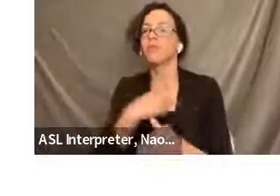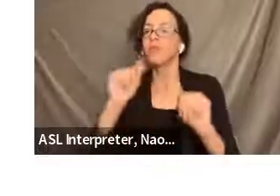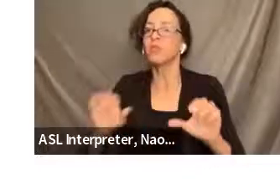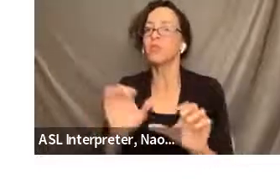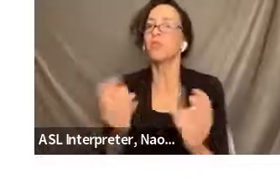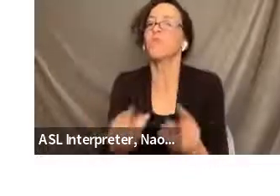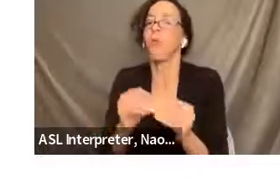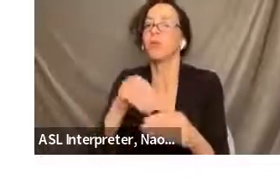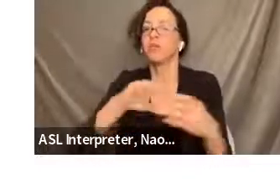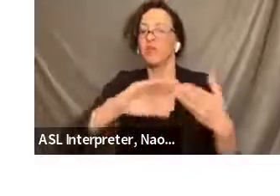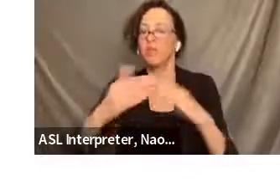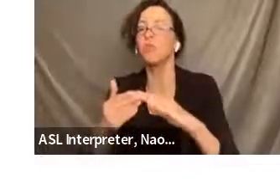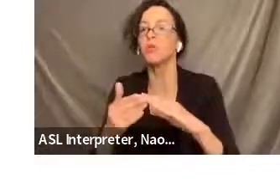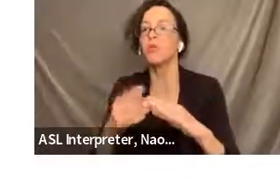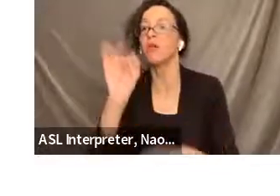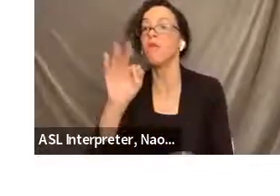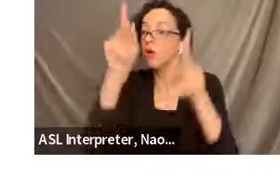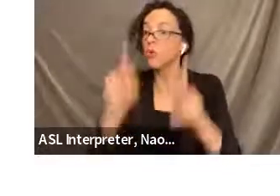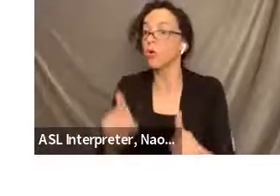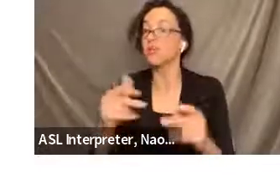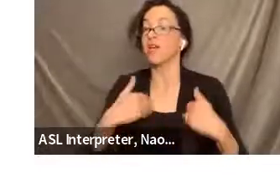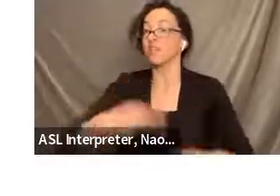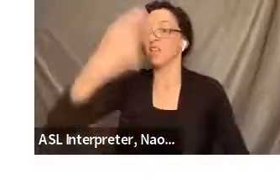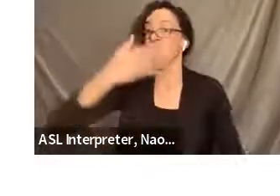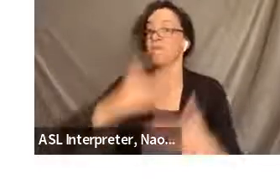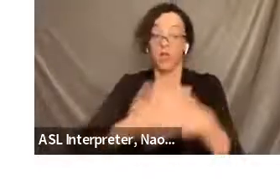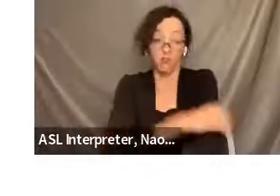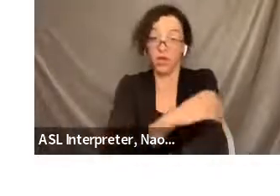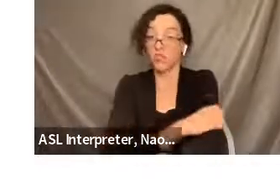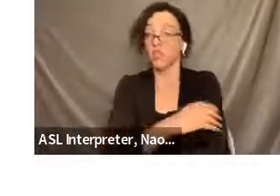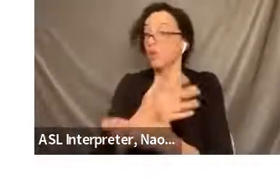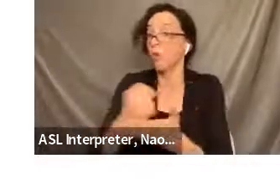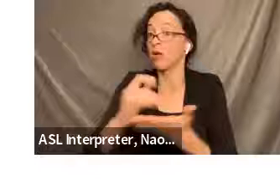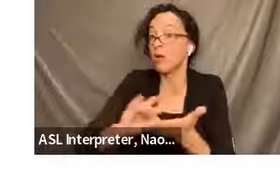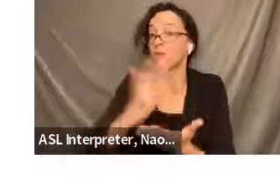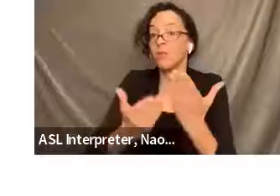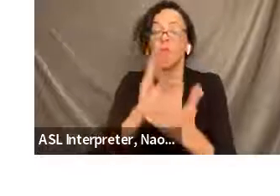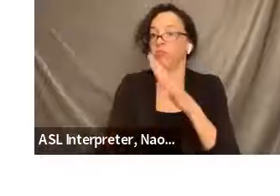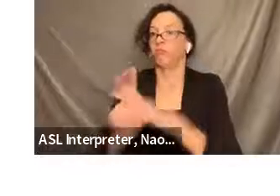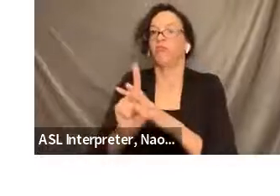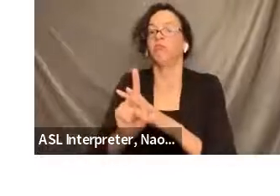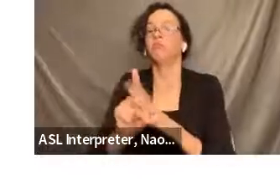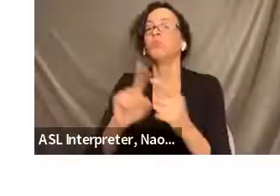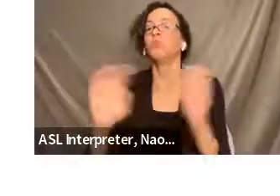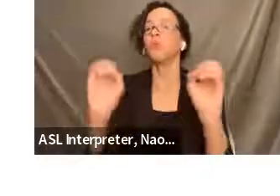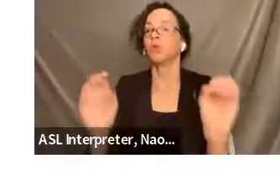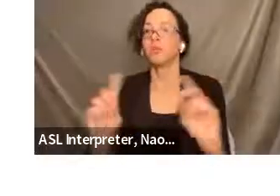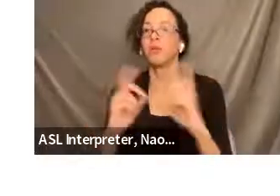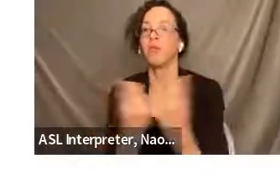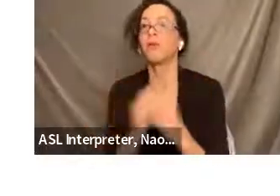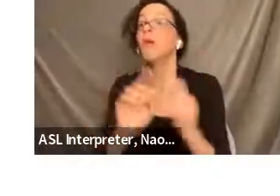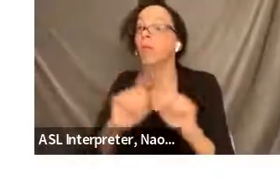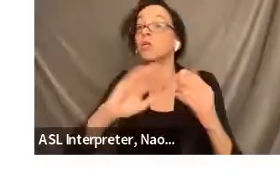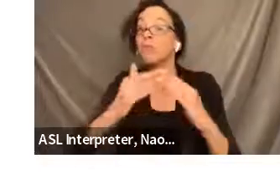and they just ran out of their medicine, they may come to the emergency department, but the community paramedic or the